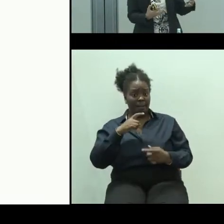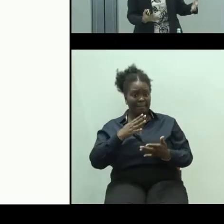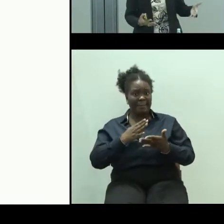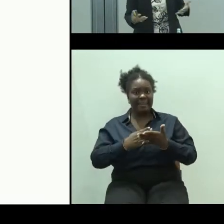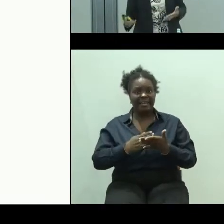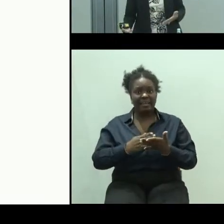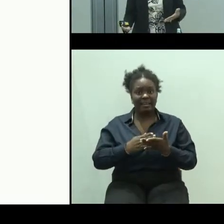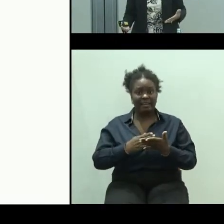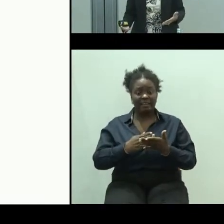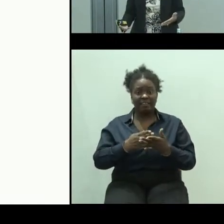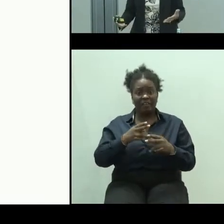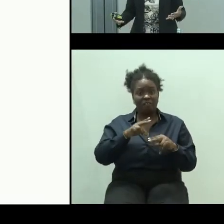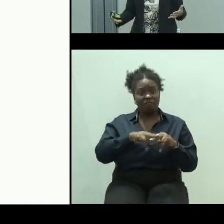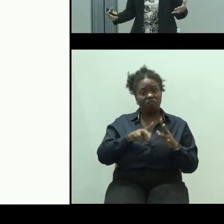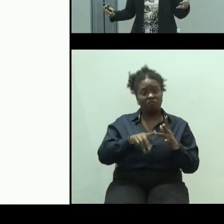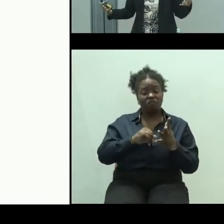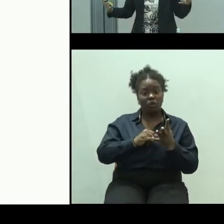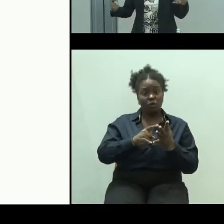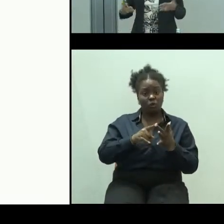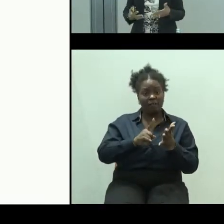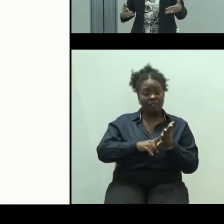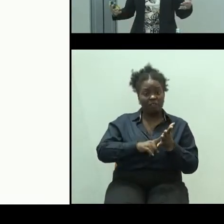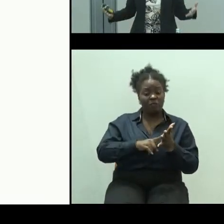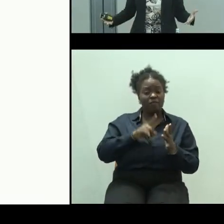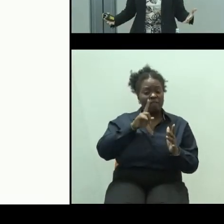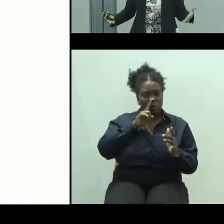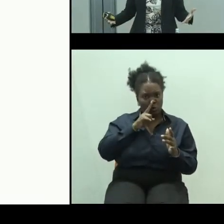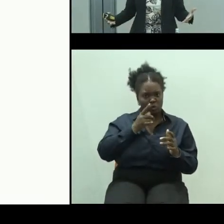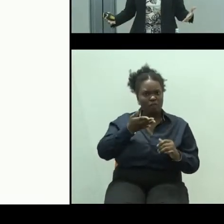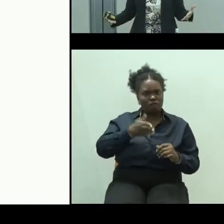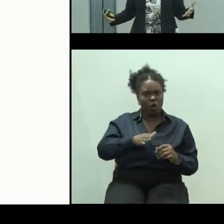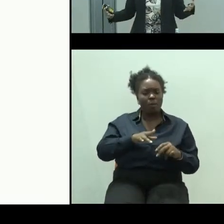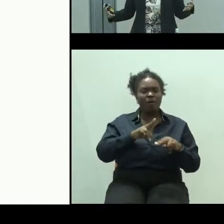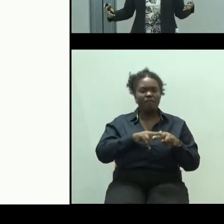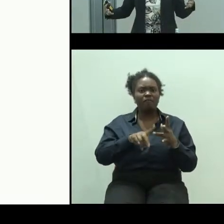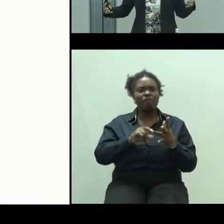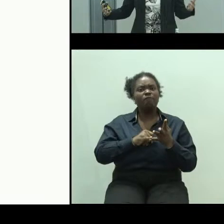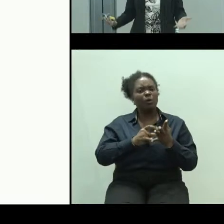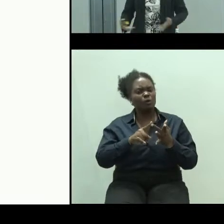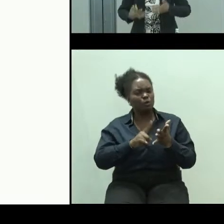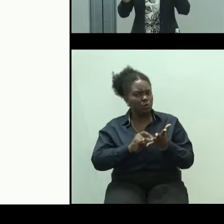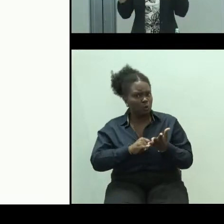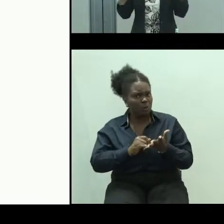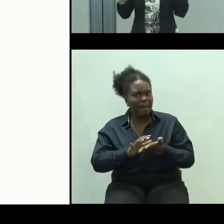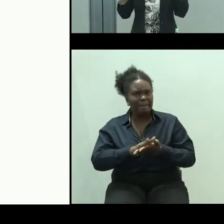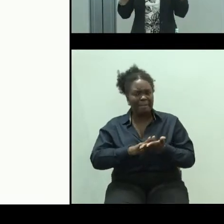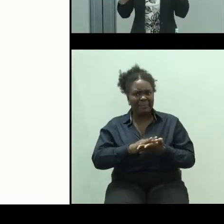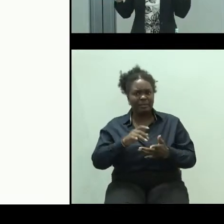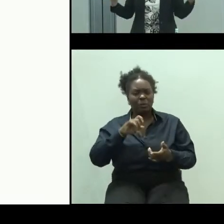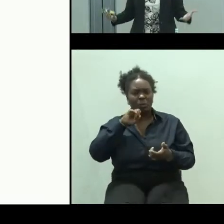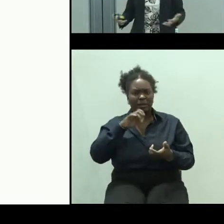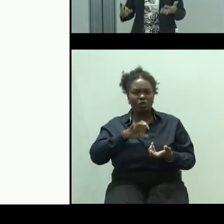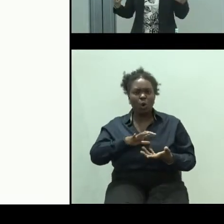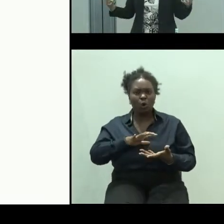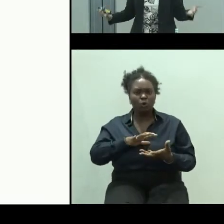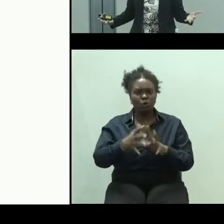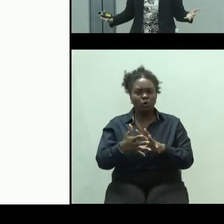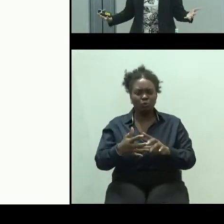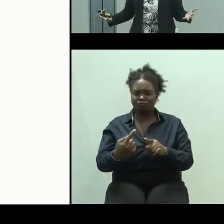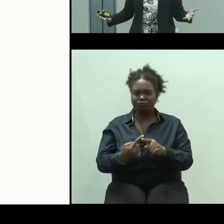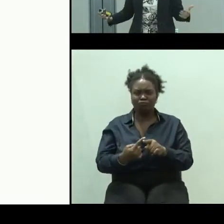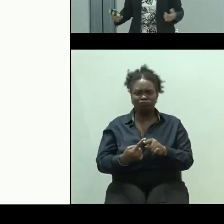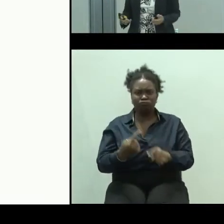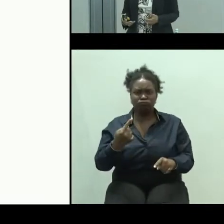the byproducts of fossils, then it can only be that we are consuming them at much faster rates than